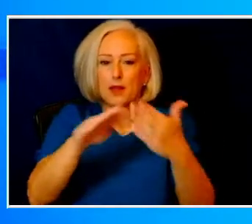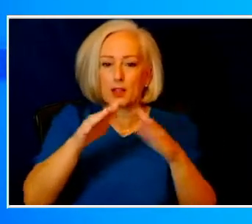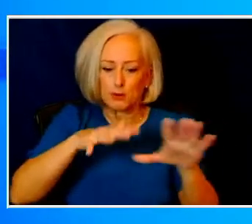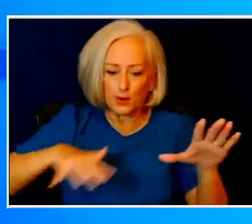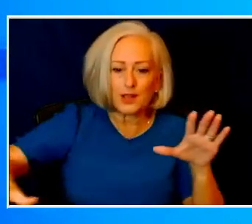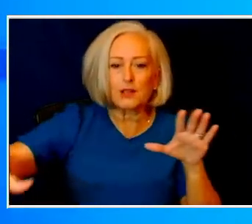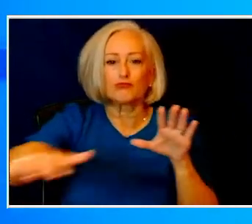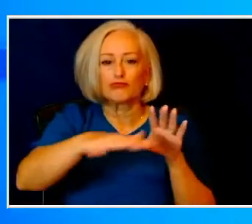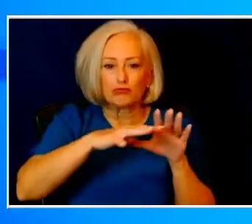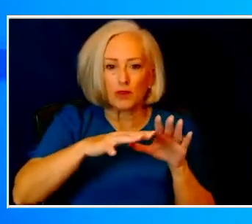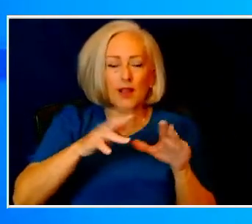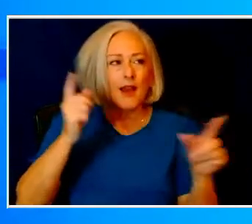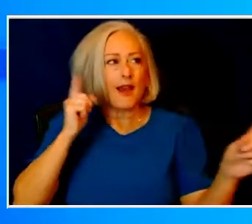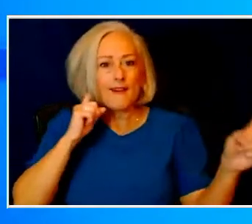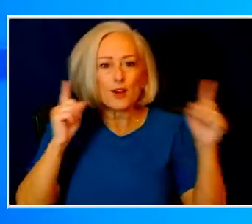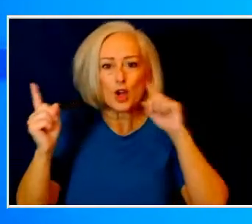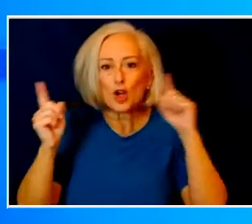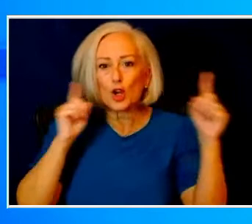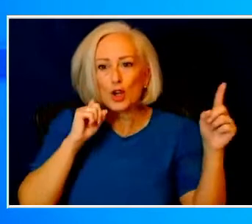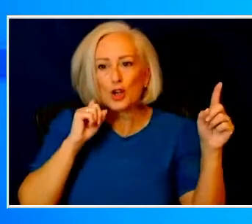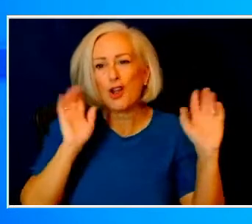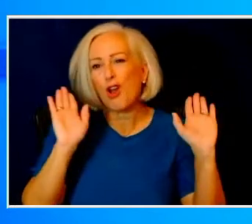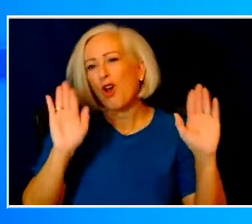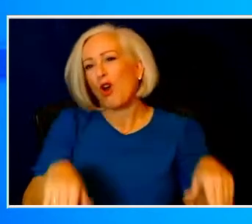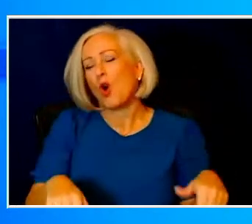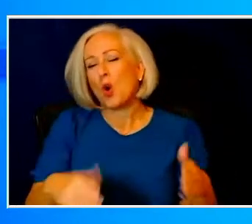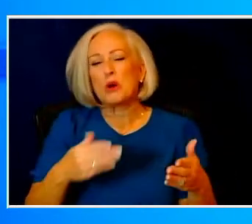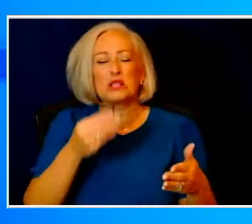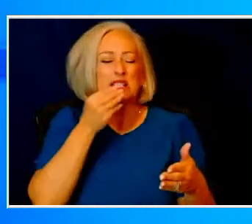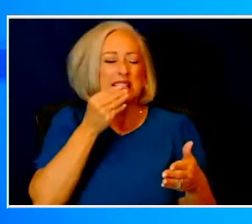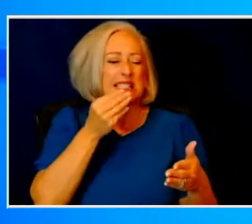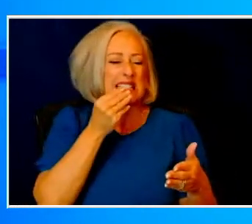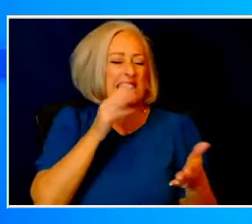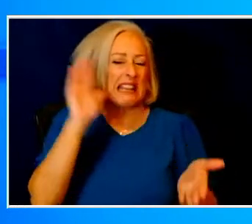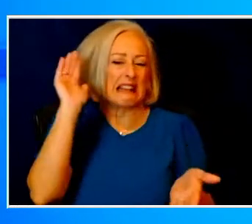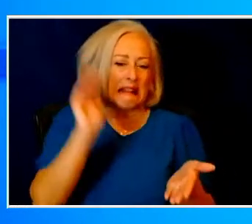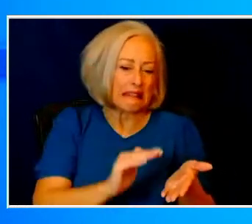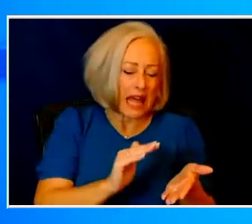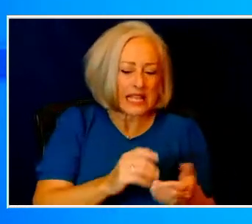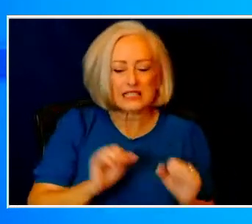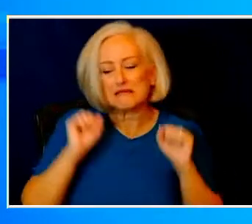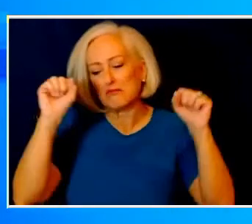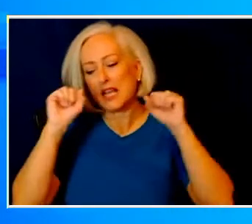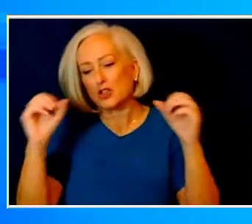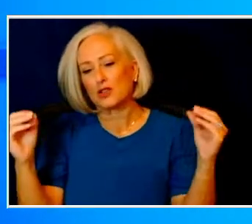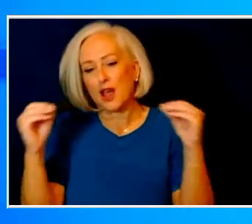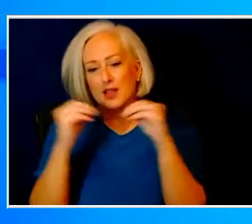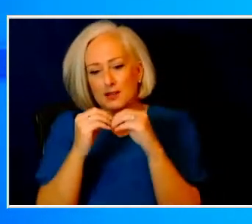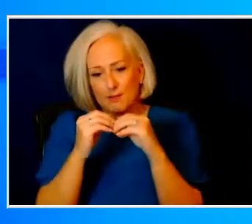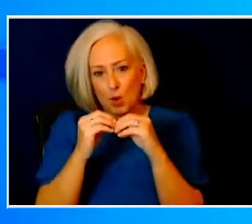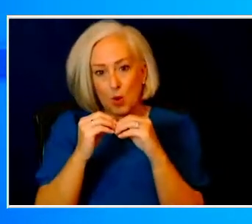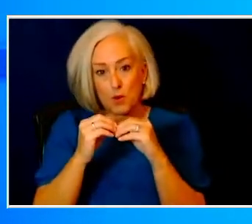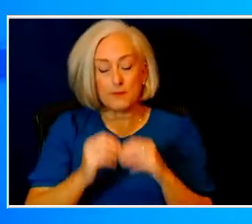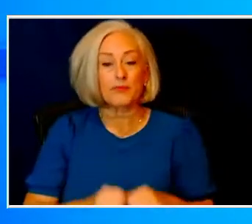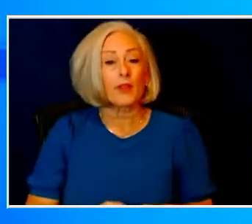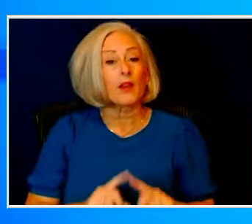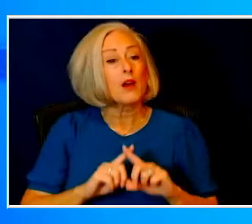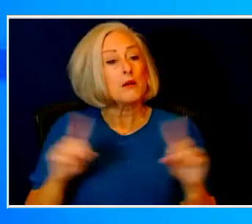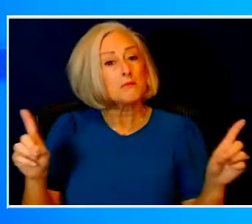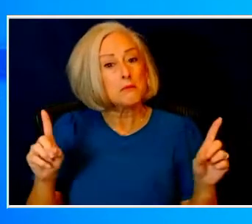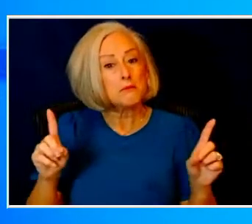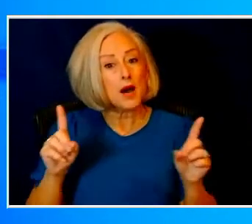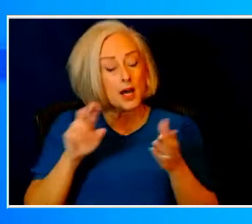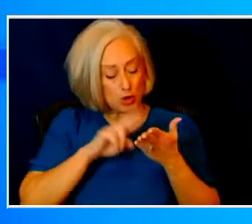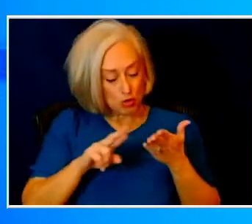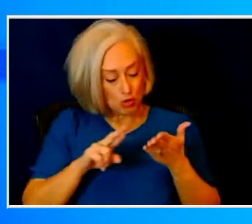have heard just it's as easy as eating less and exercising more. And I think the researchers and the physicians here at